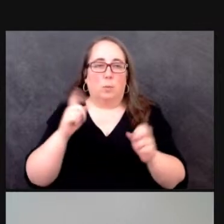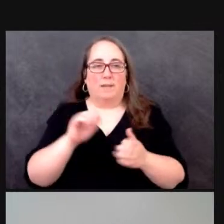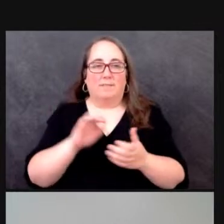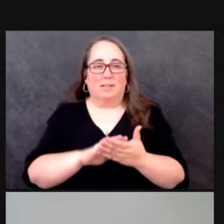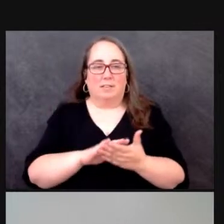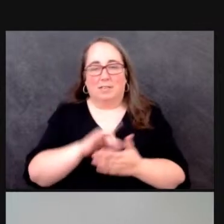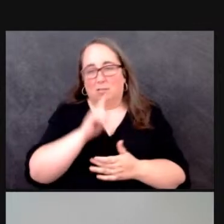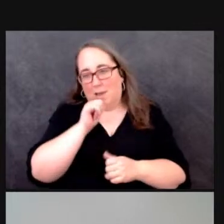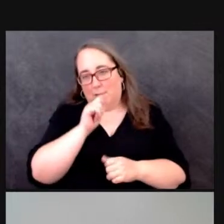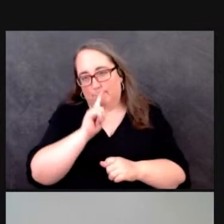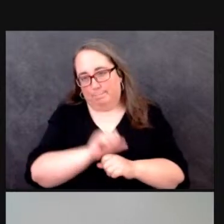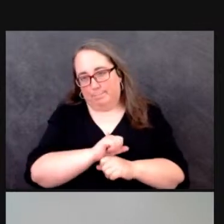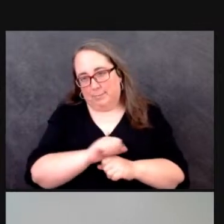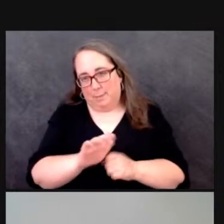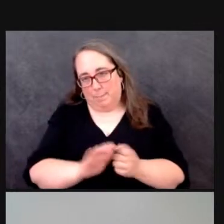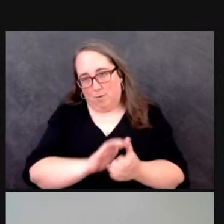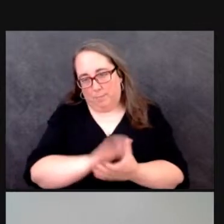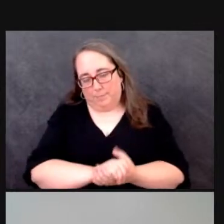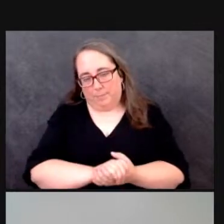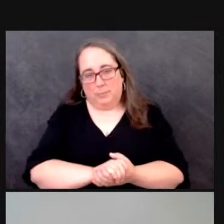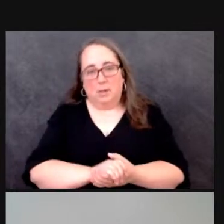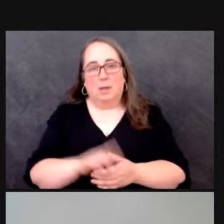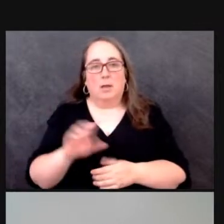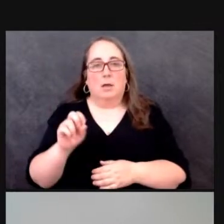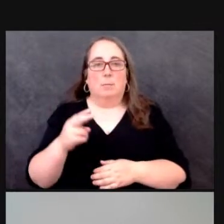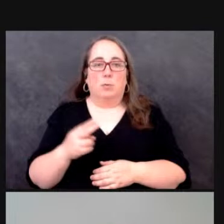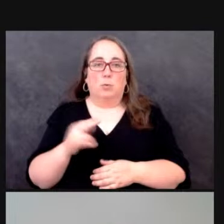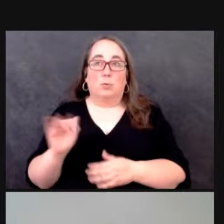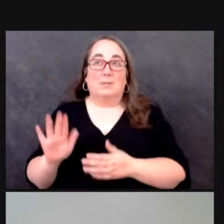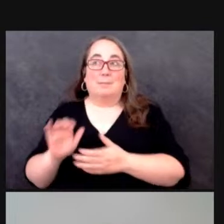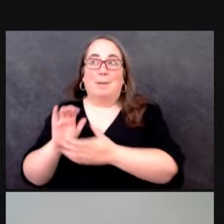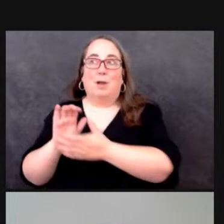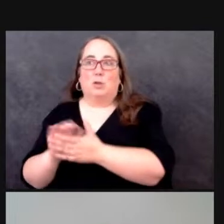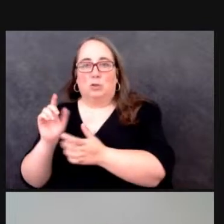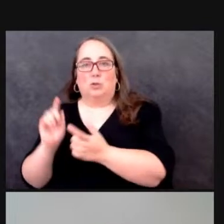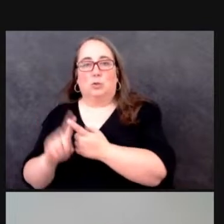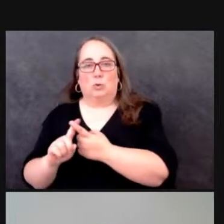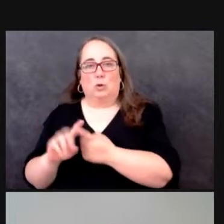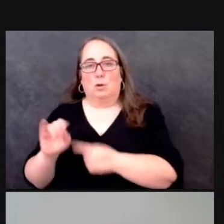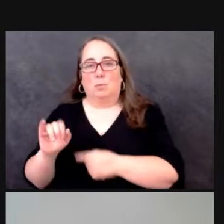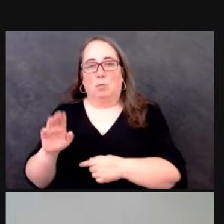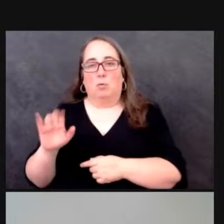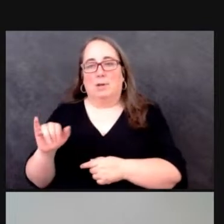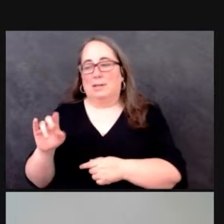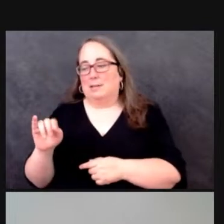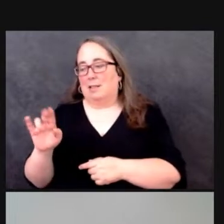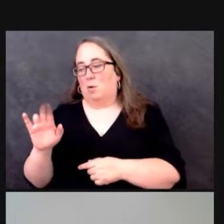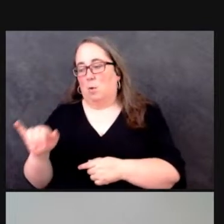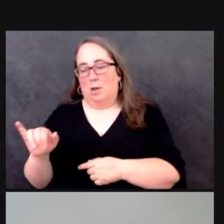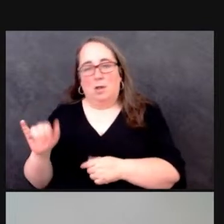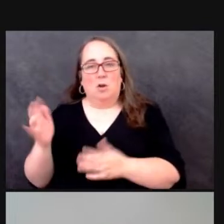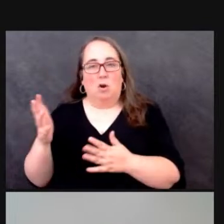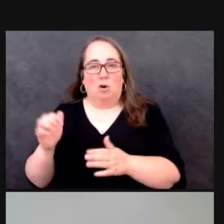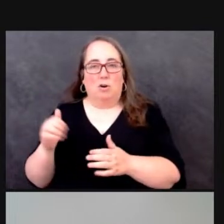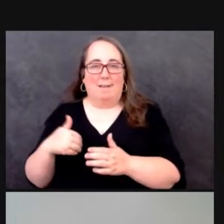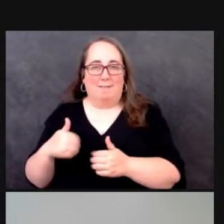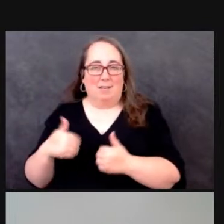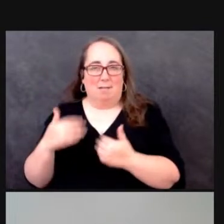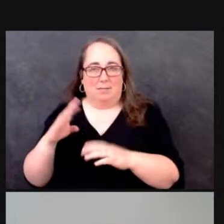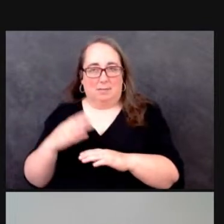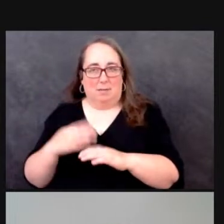not actually married. Booth was still, in fact, married to a Marie Delanoy, whom he already had a young son